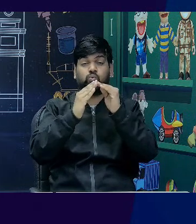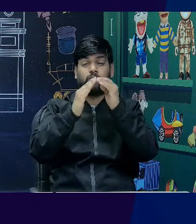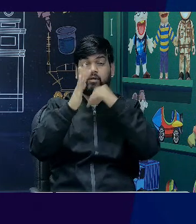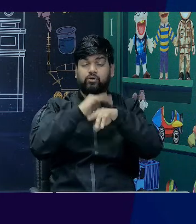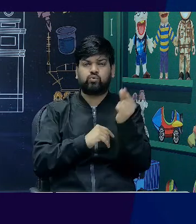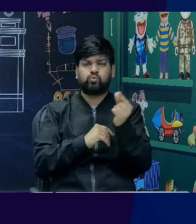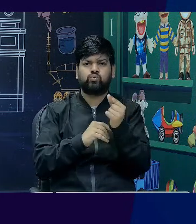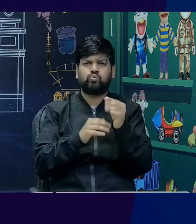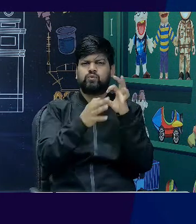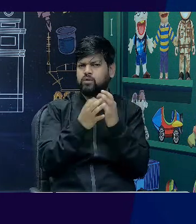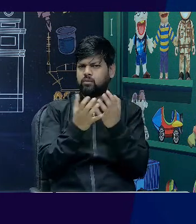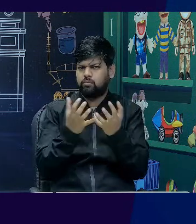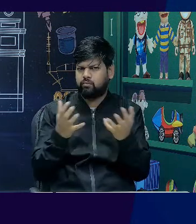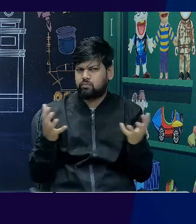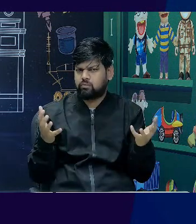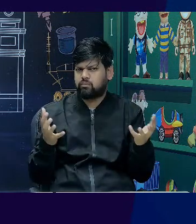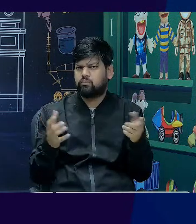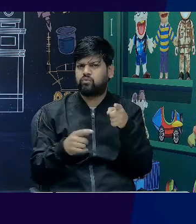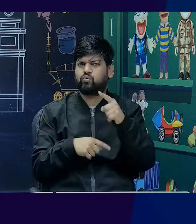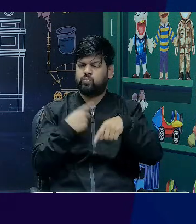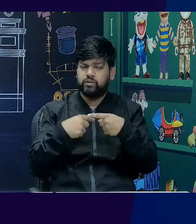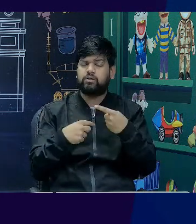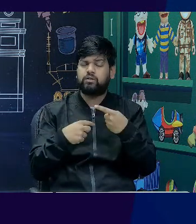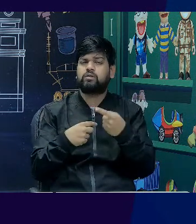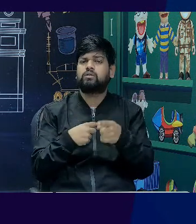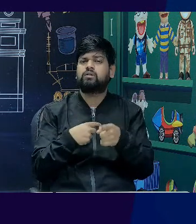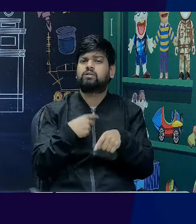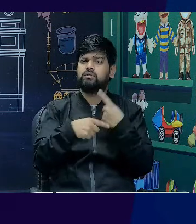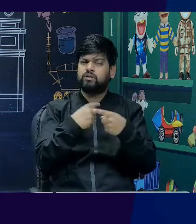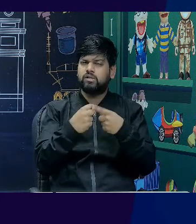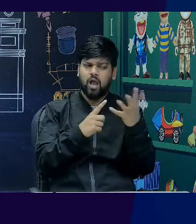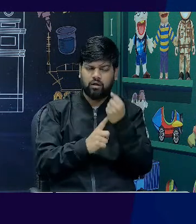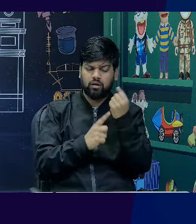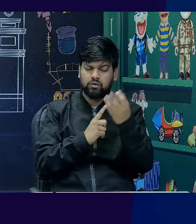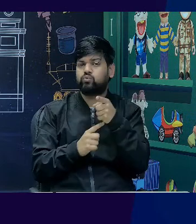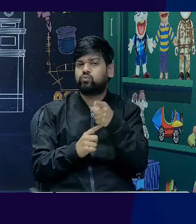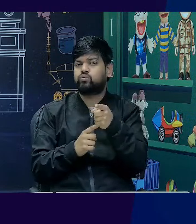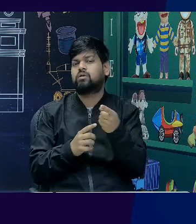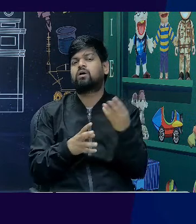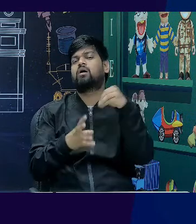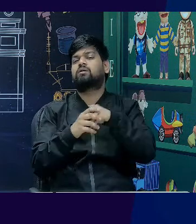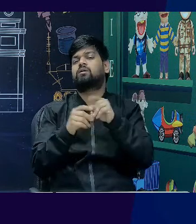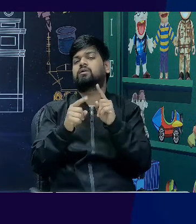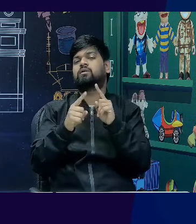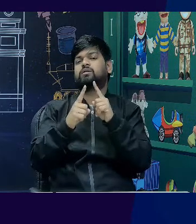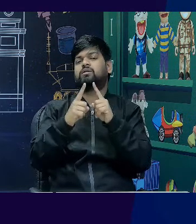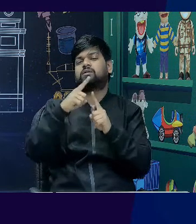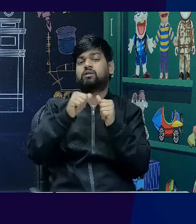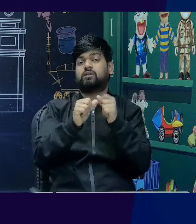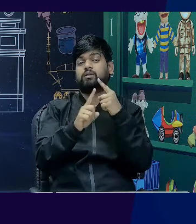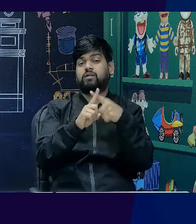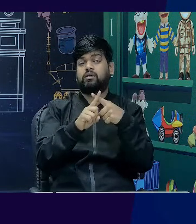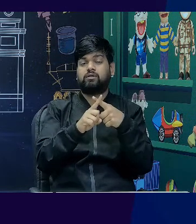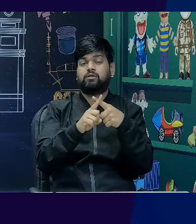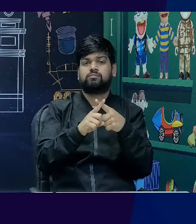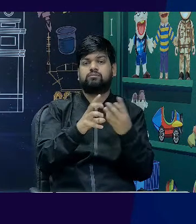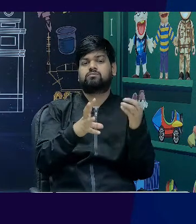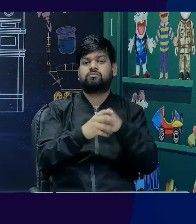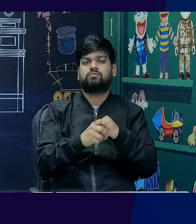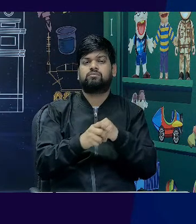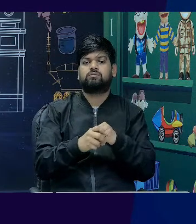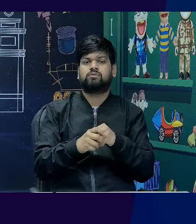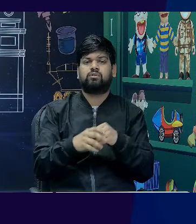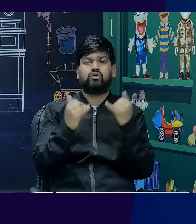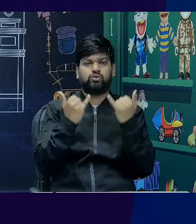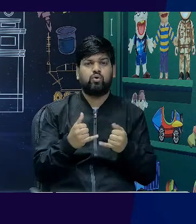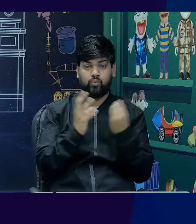added tax on the goods that we are consuming. So that concludes the chapter. Just a last